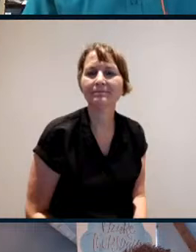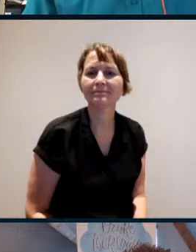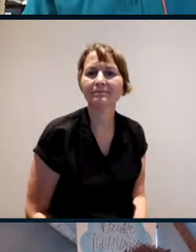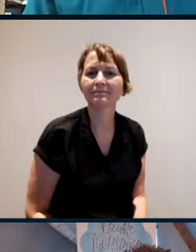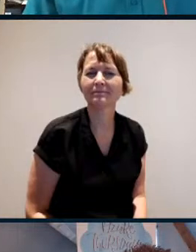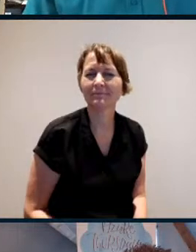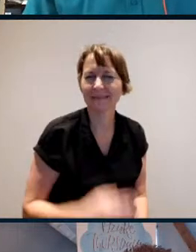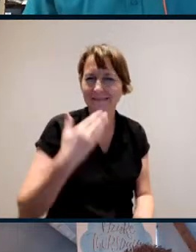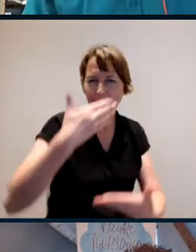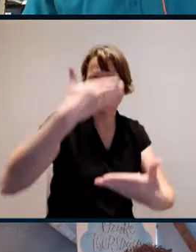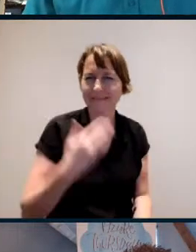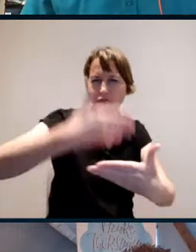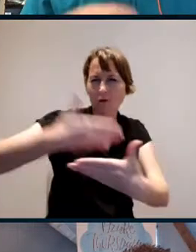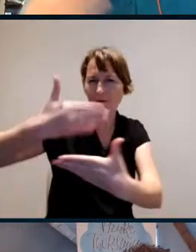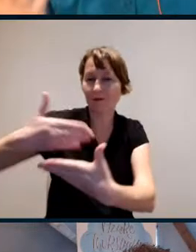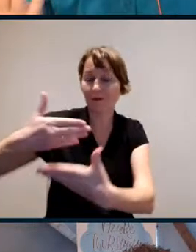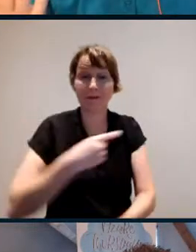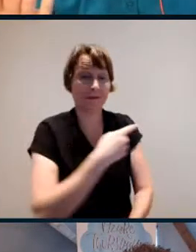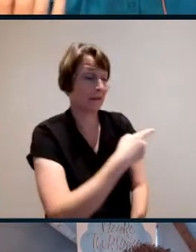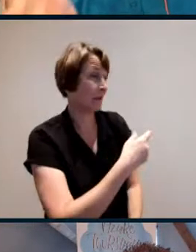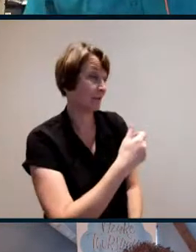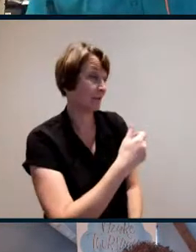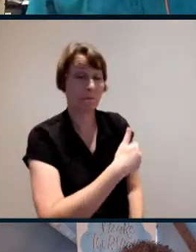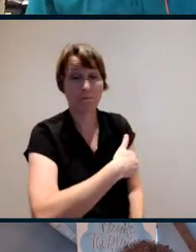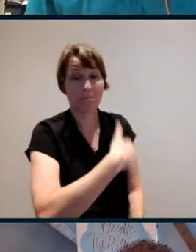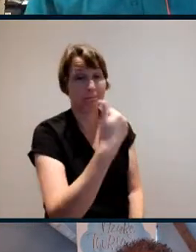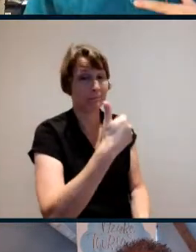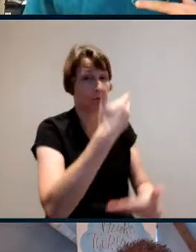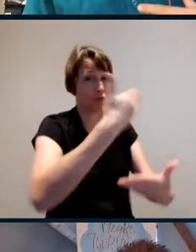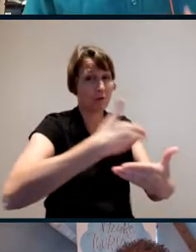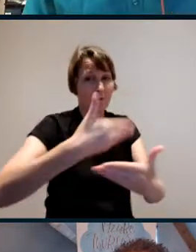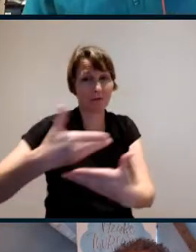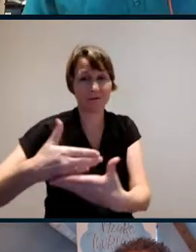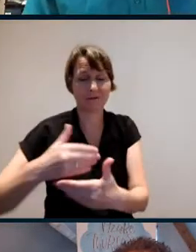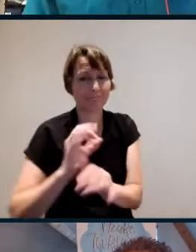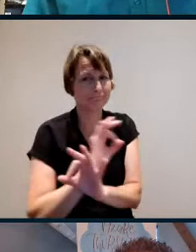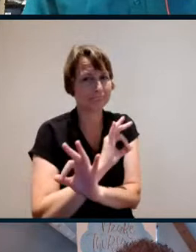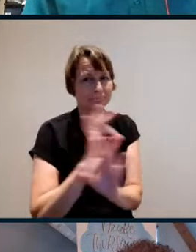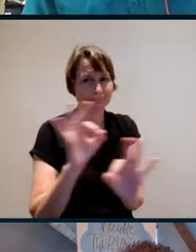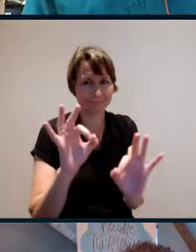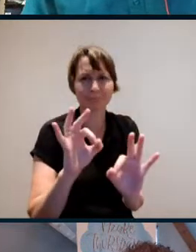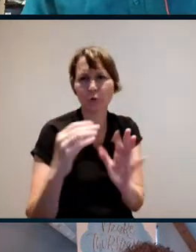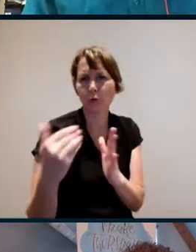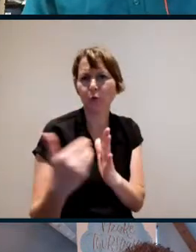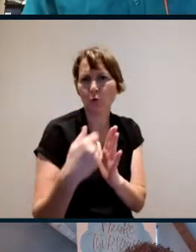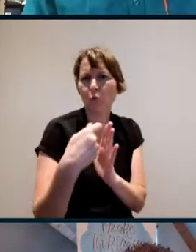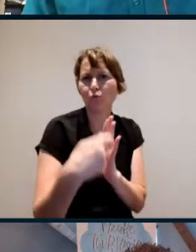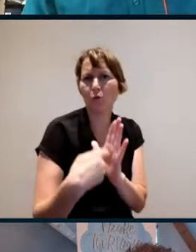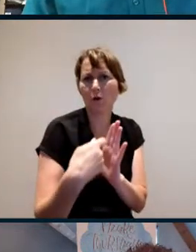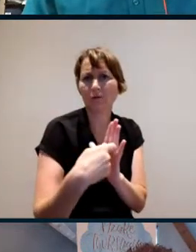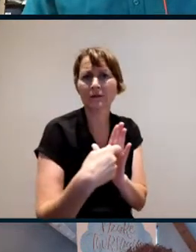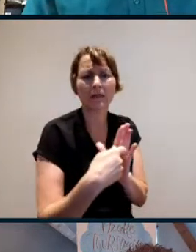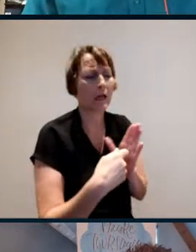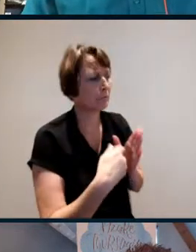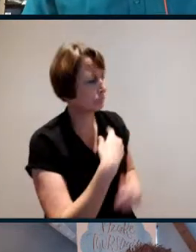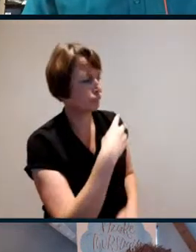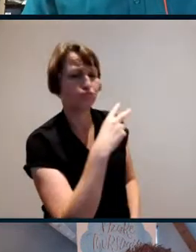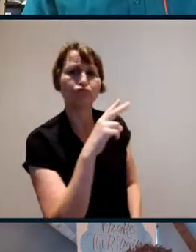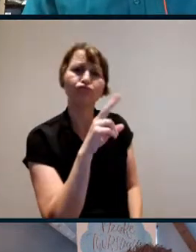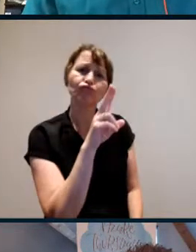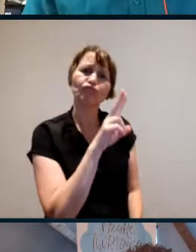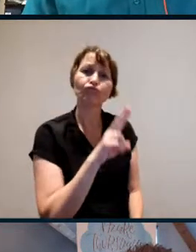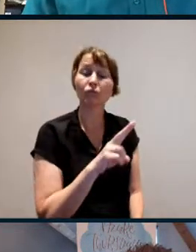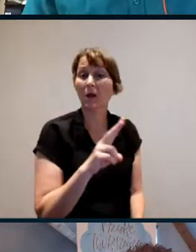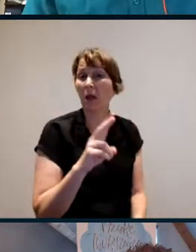this is some of the best docs that I've seen a new project create. If you can go through these in maybe an hour, but you can do